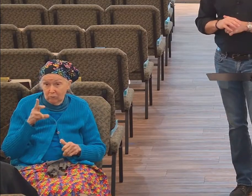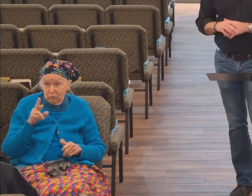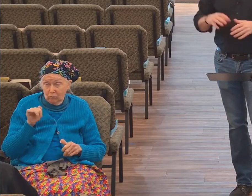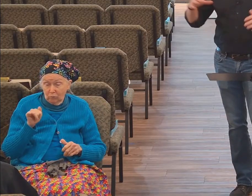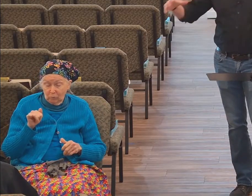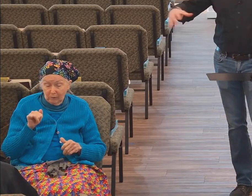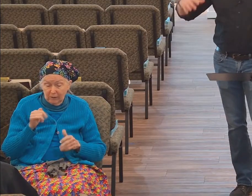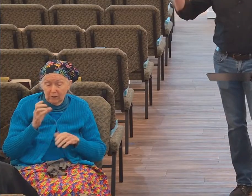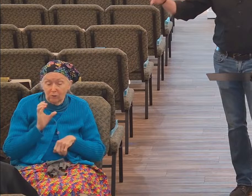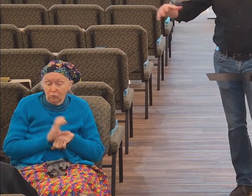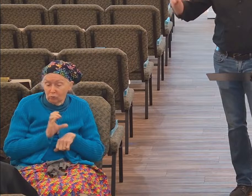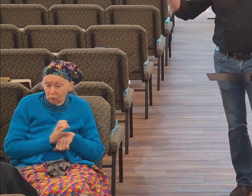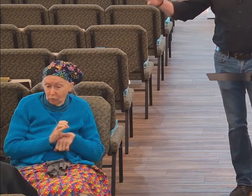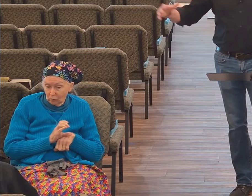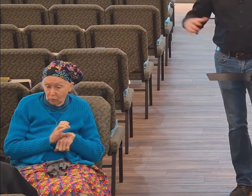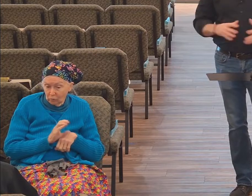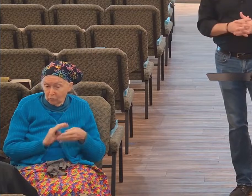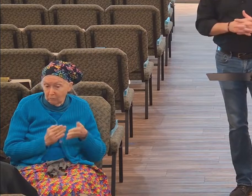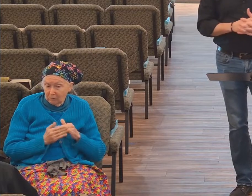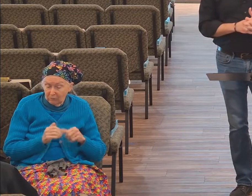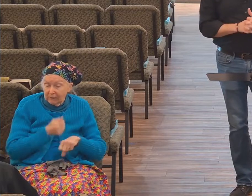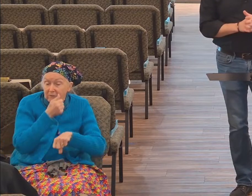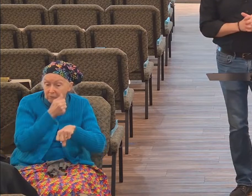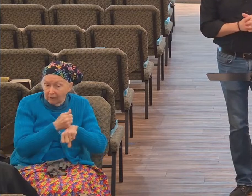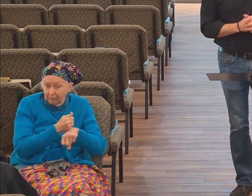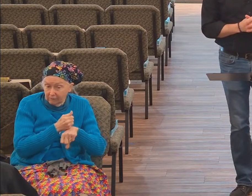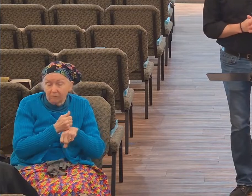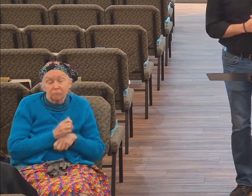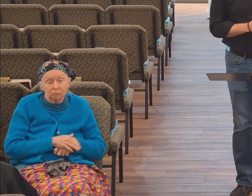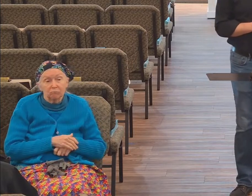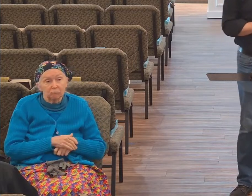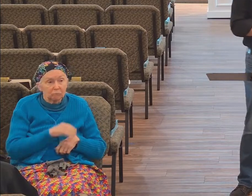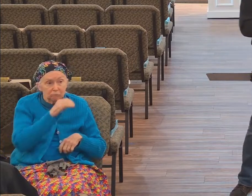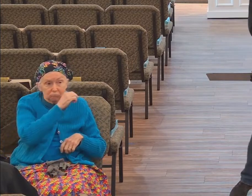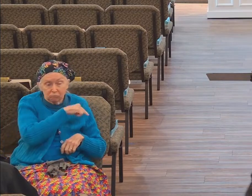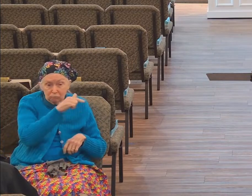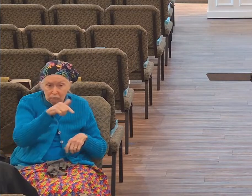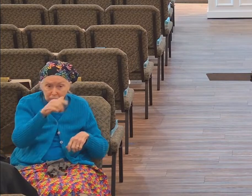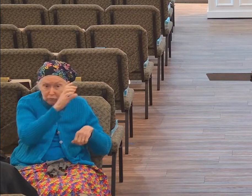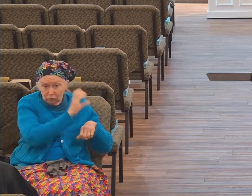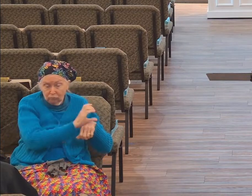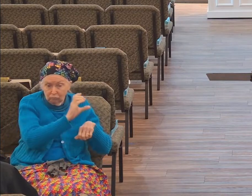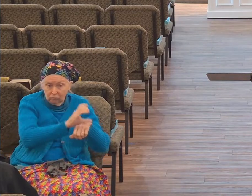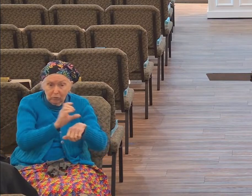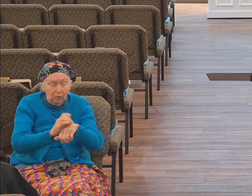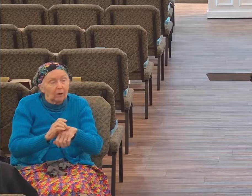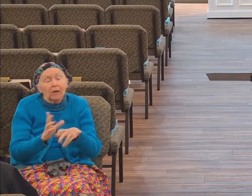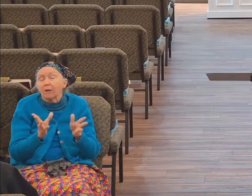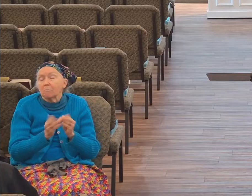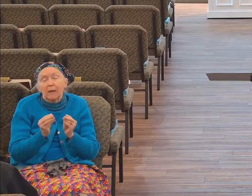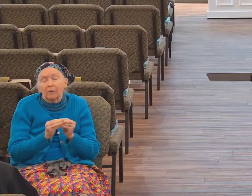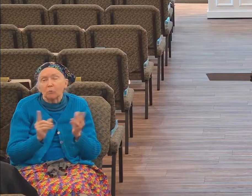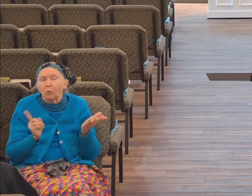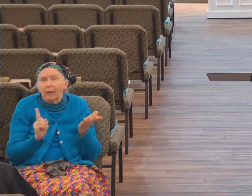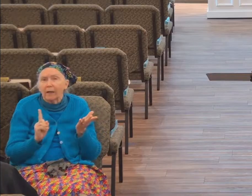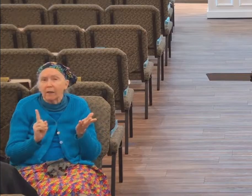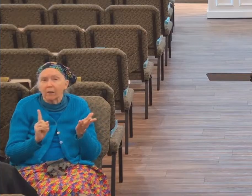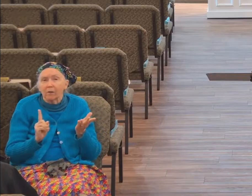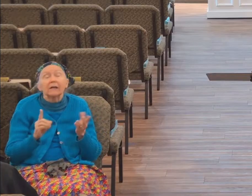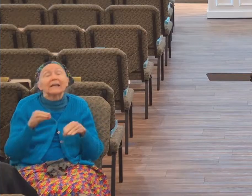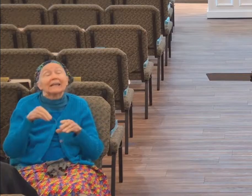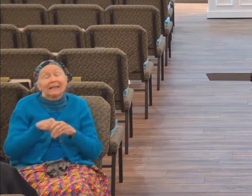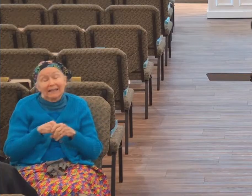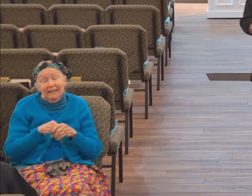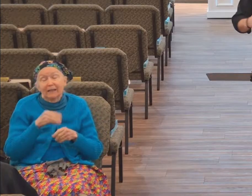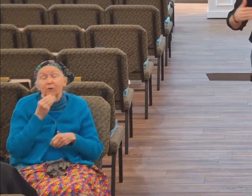communities that were founded, considered the church, right? They met where? In homes